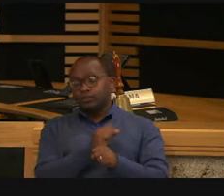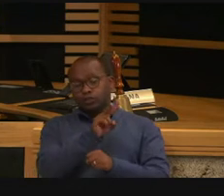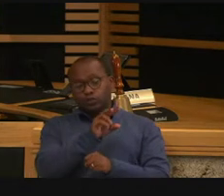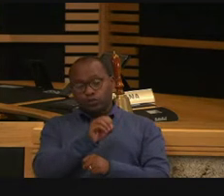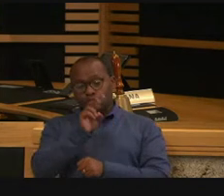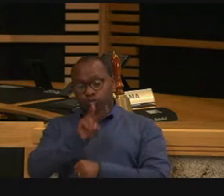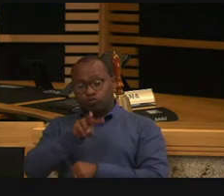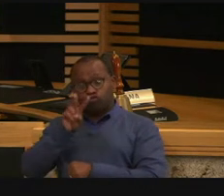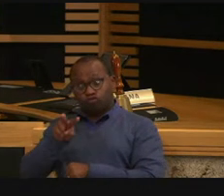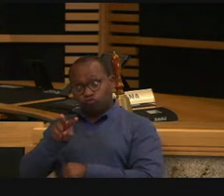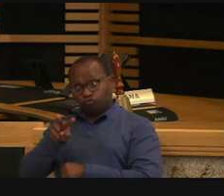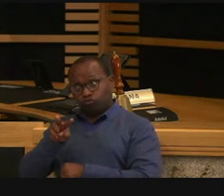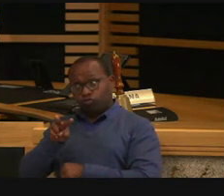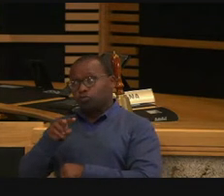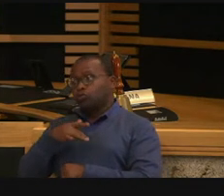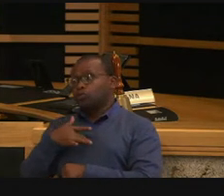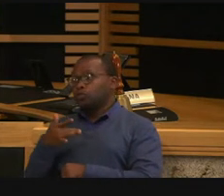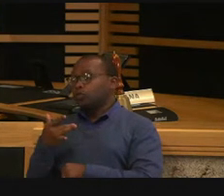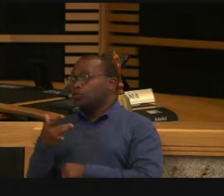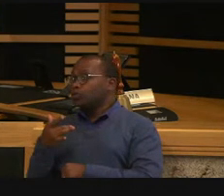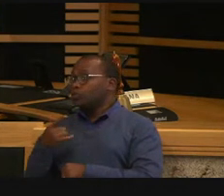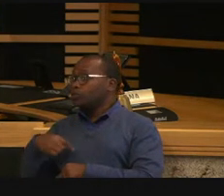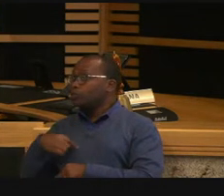224,998. In 2022 we were